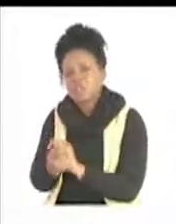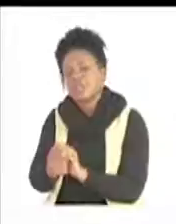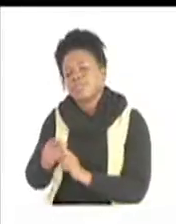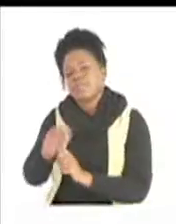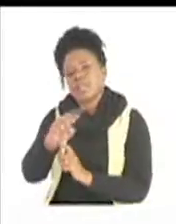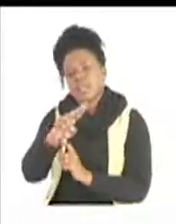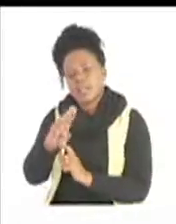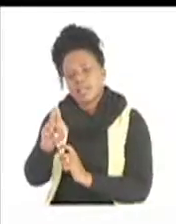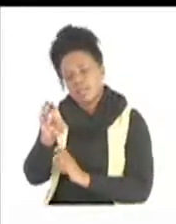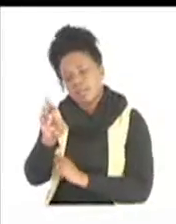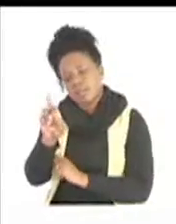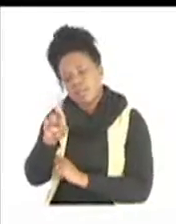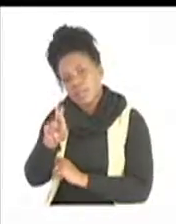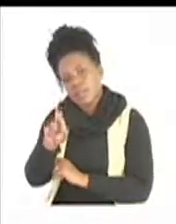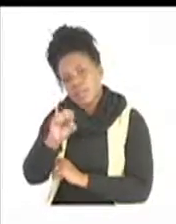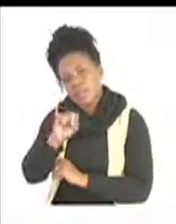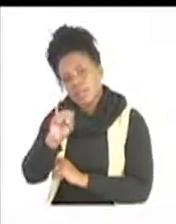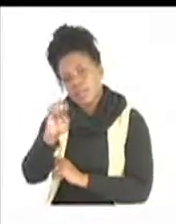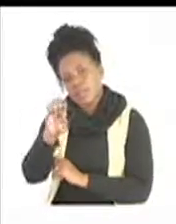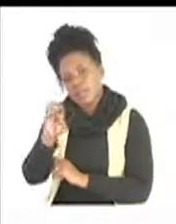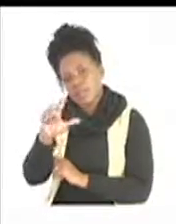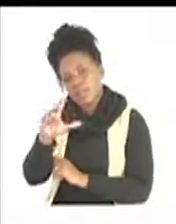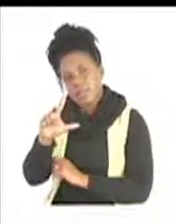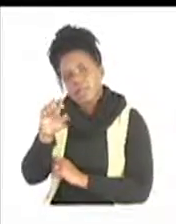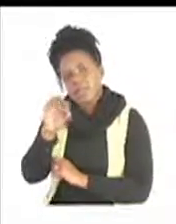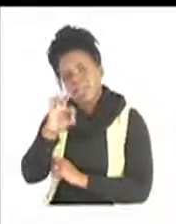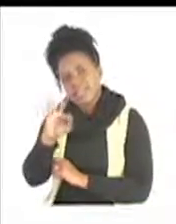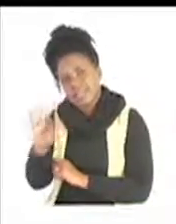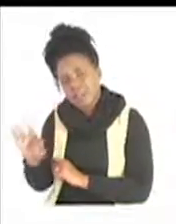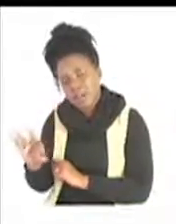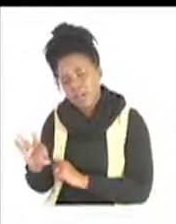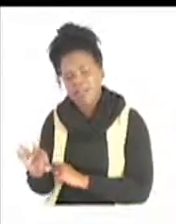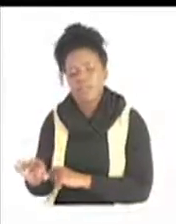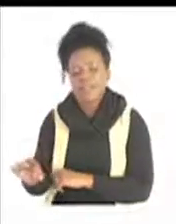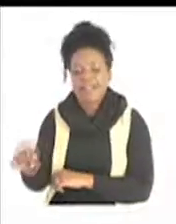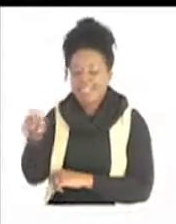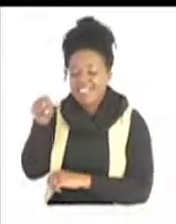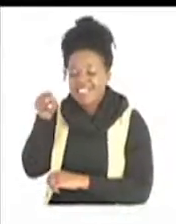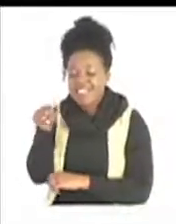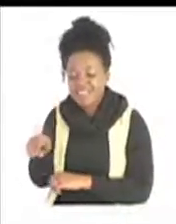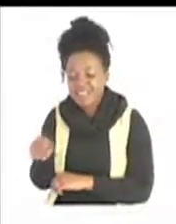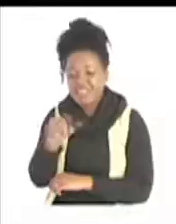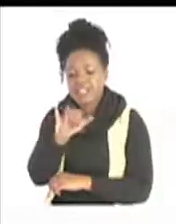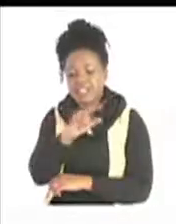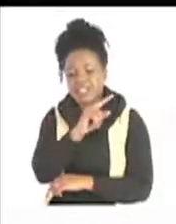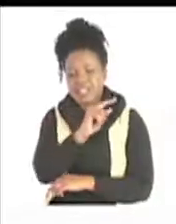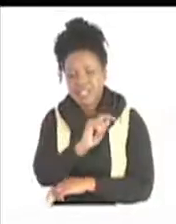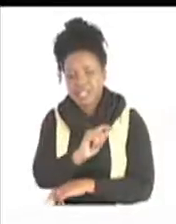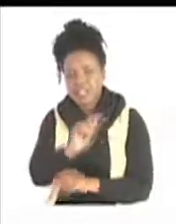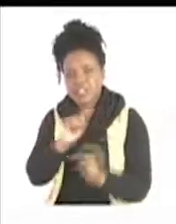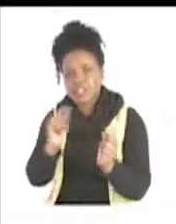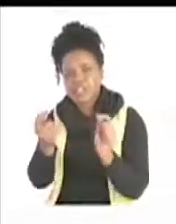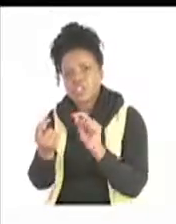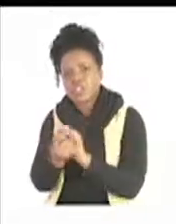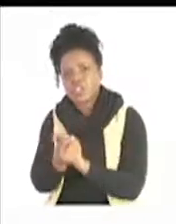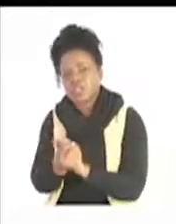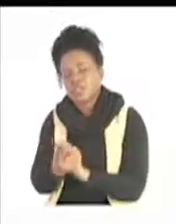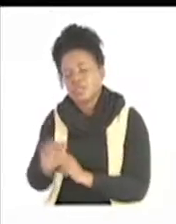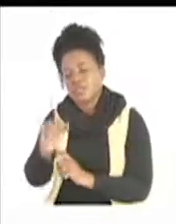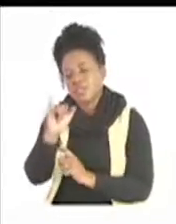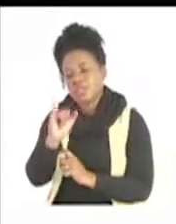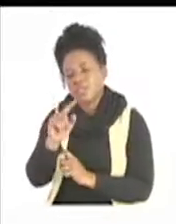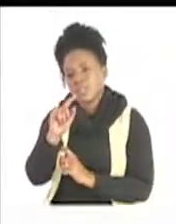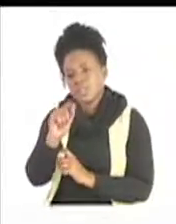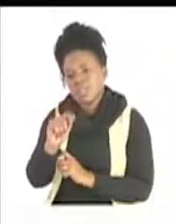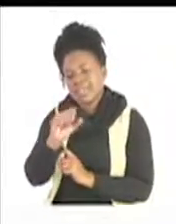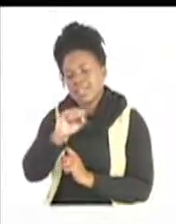simply means we are in a group, we are many. So it becomes ourselves, and they